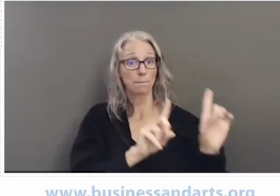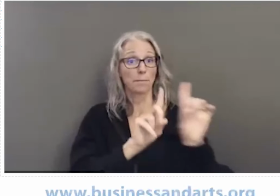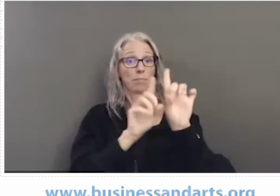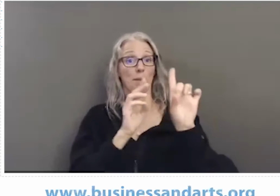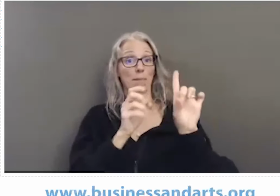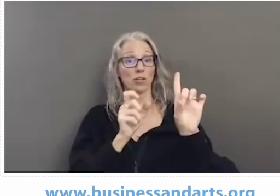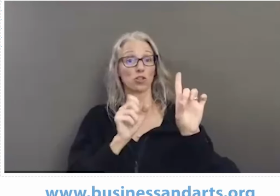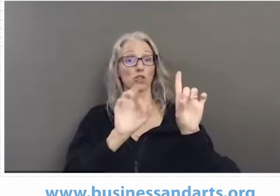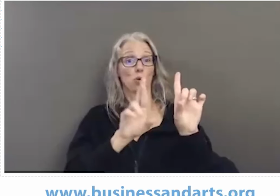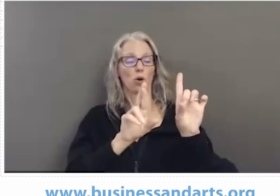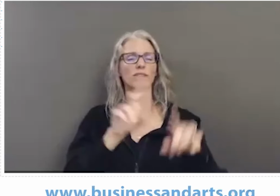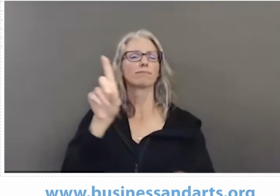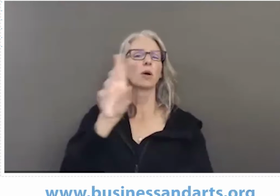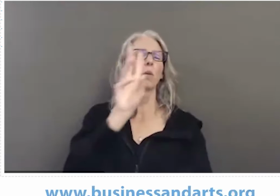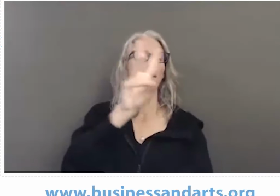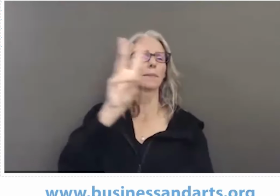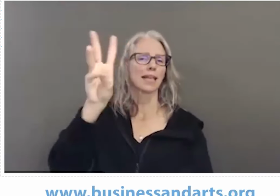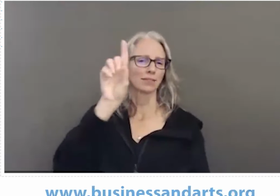website,